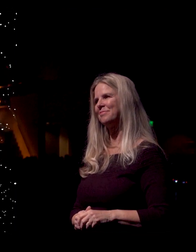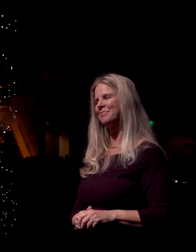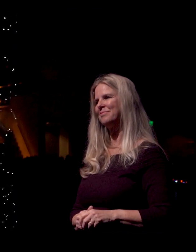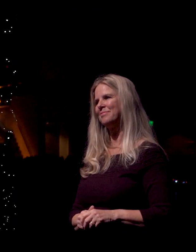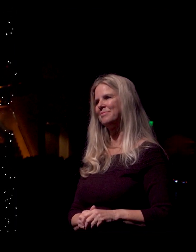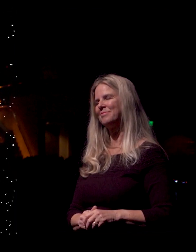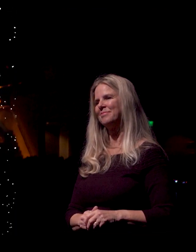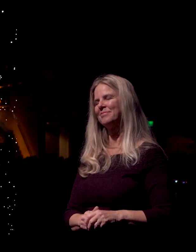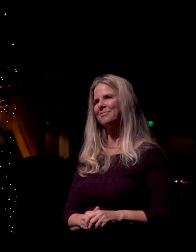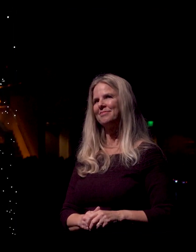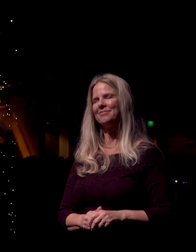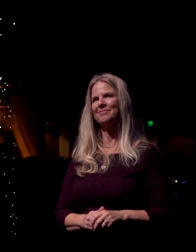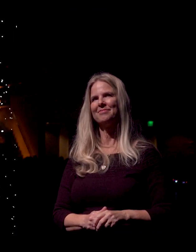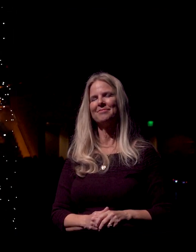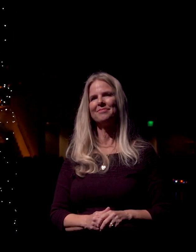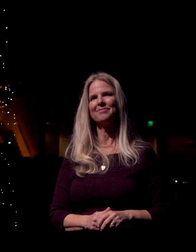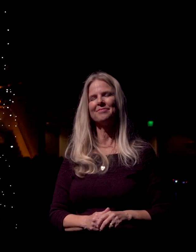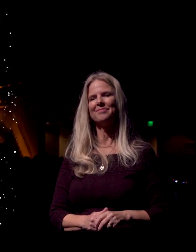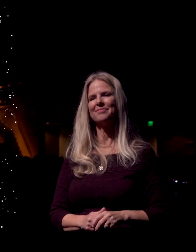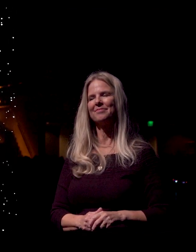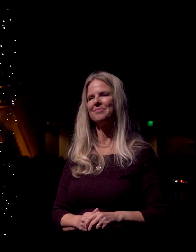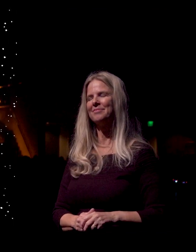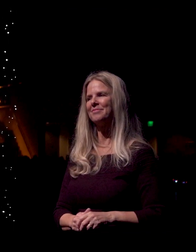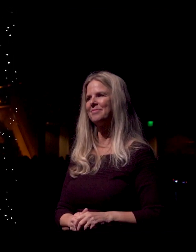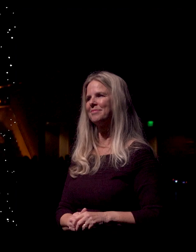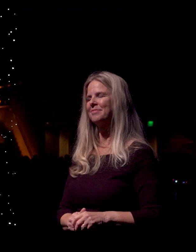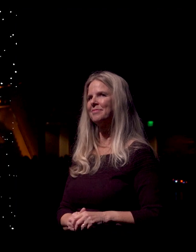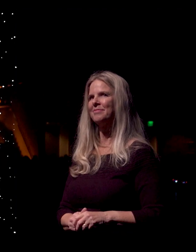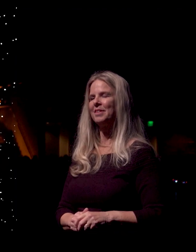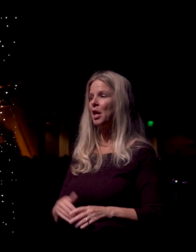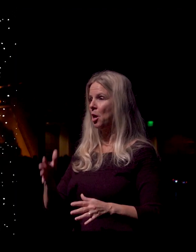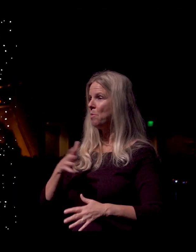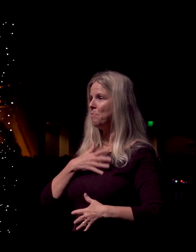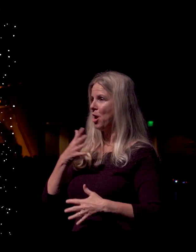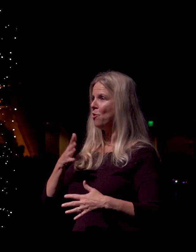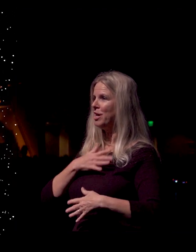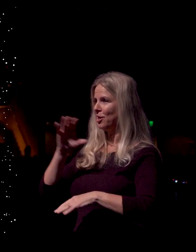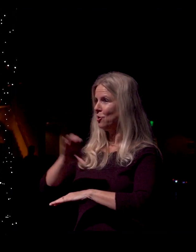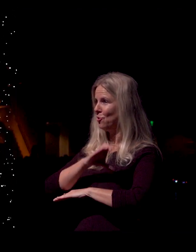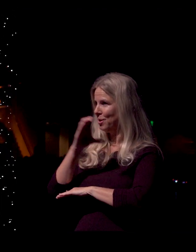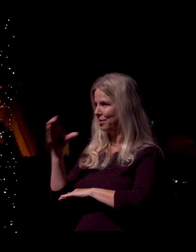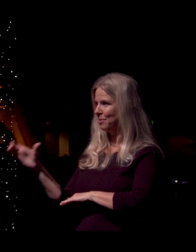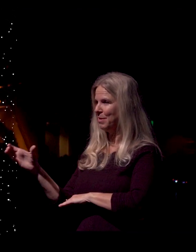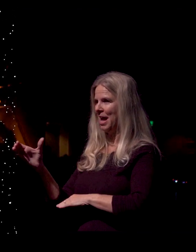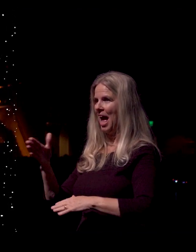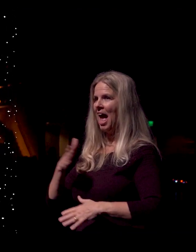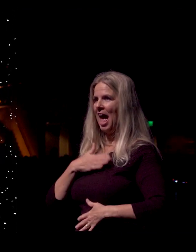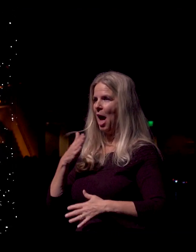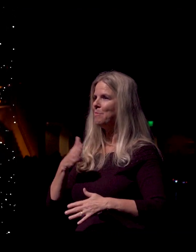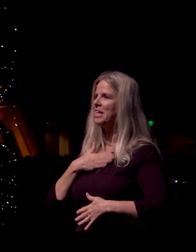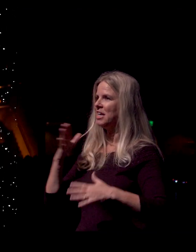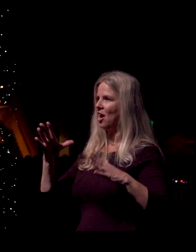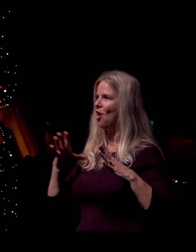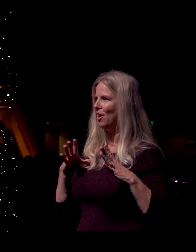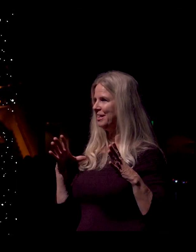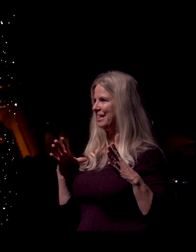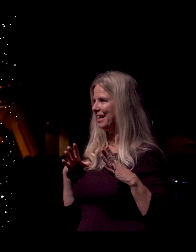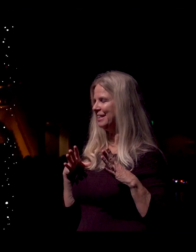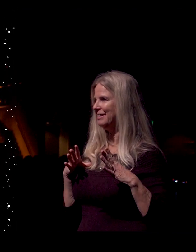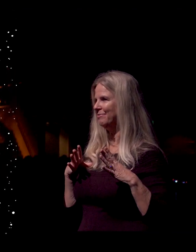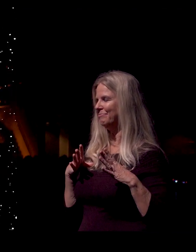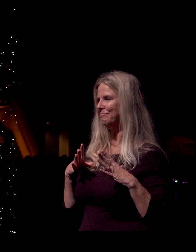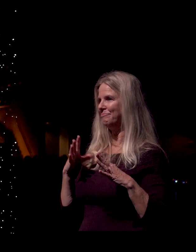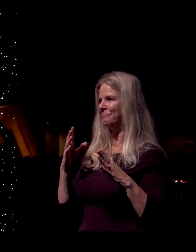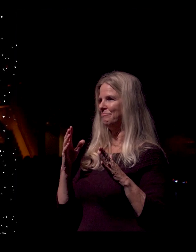Merry Christmas, Happy Holidays, Season's Greetings. How do you feel when you hear